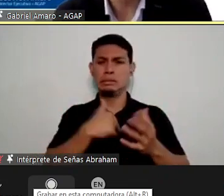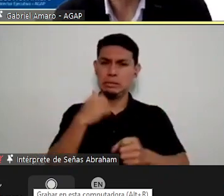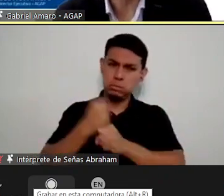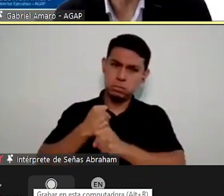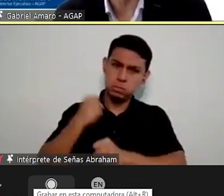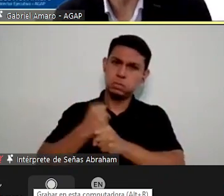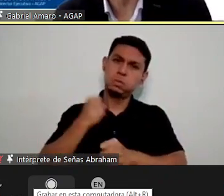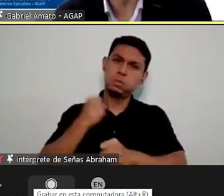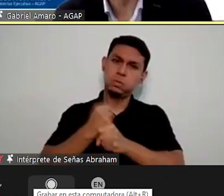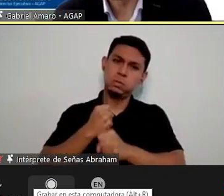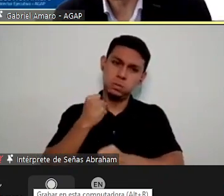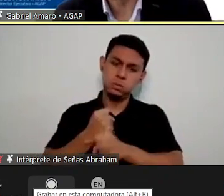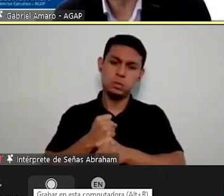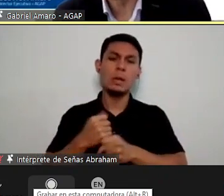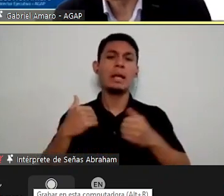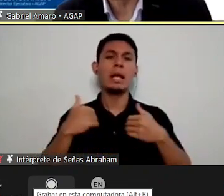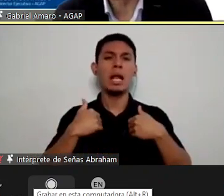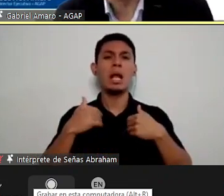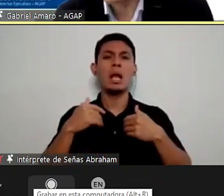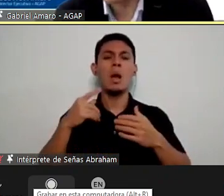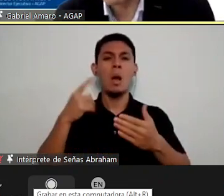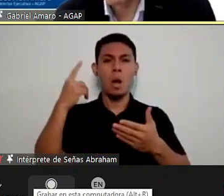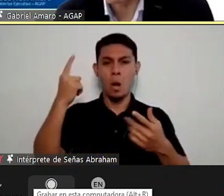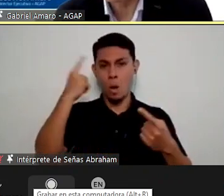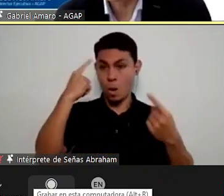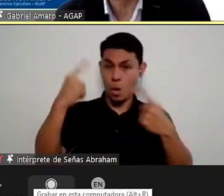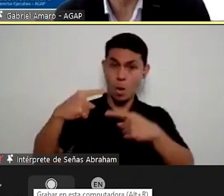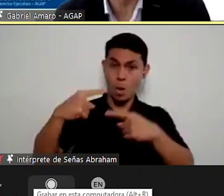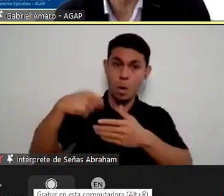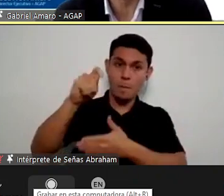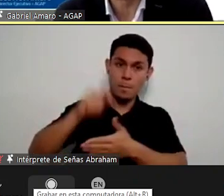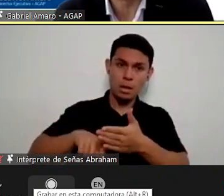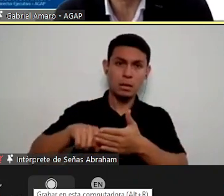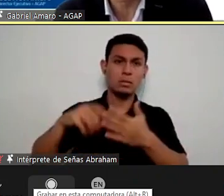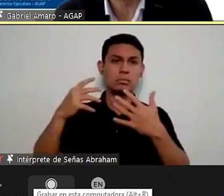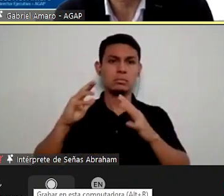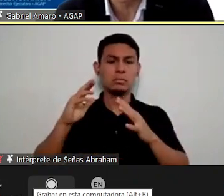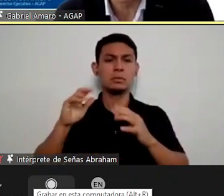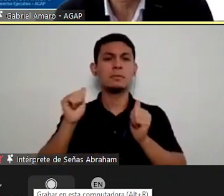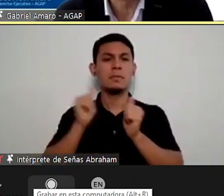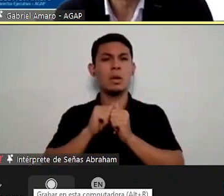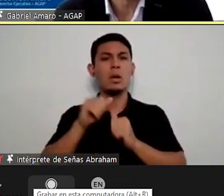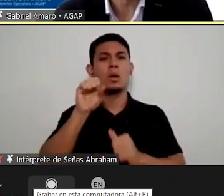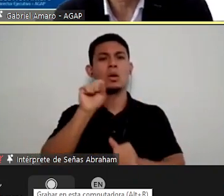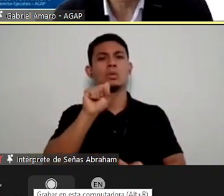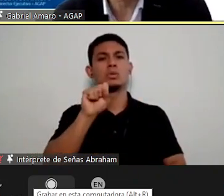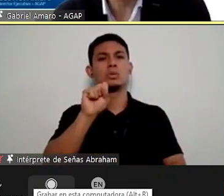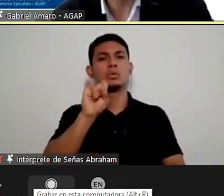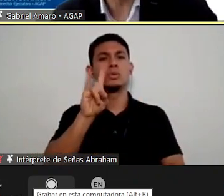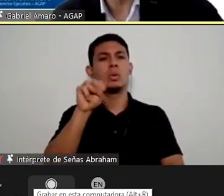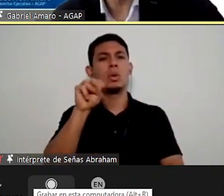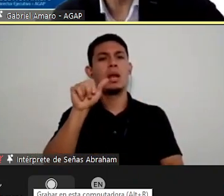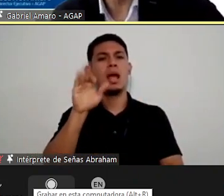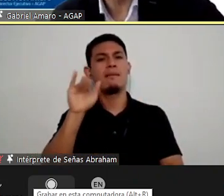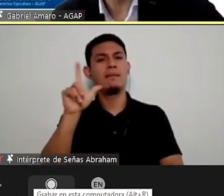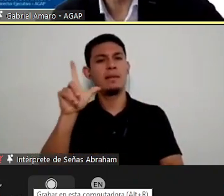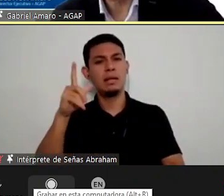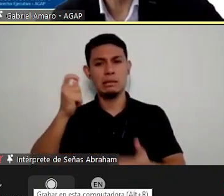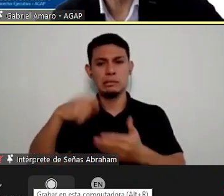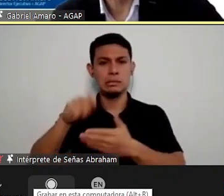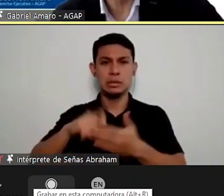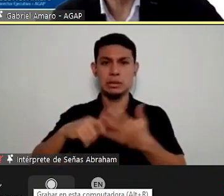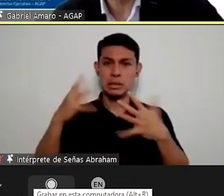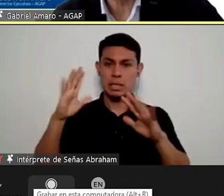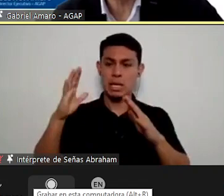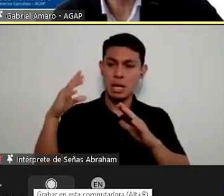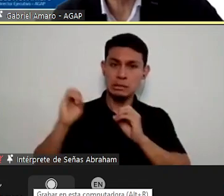this is one of the issues that we're working with and we have also agreements that we are about to sign with sunnah phil that